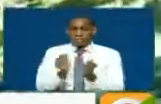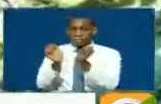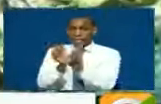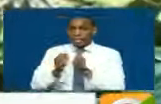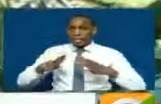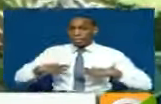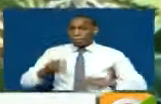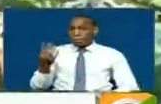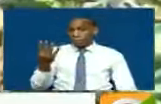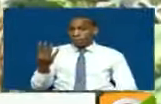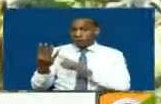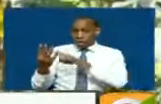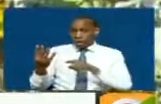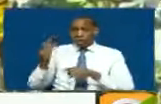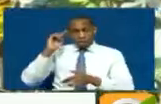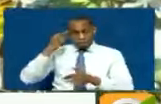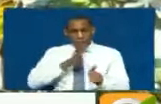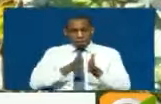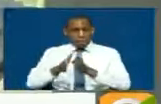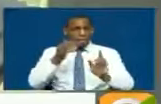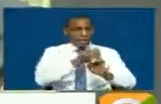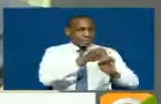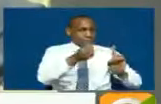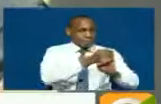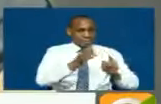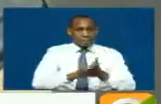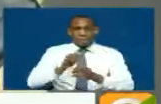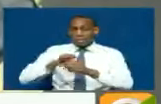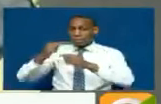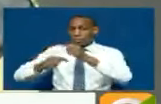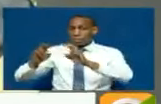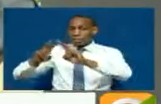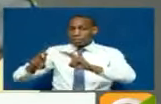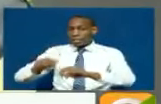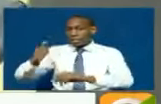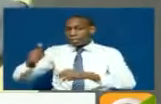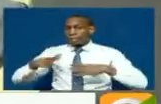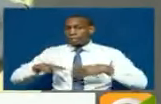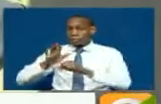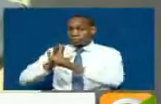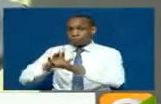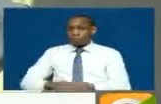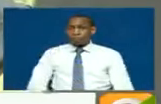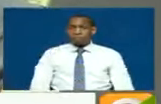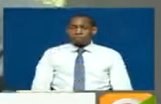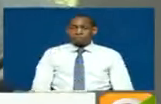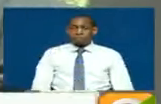arrest of four people believed to have masterminded the attacks as they continue to search for more. Hassan Mugambi, Citizen TV.